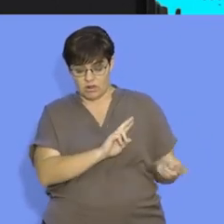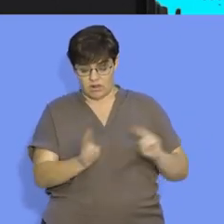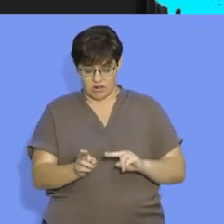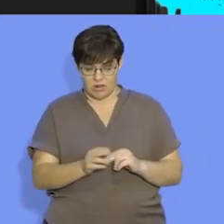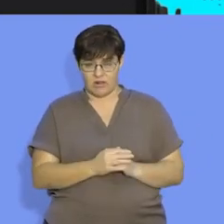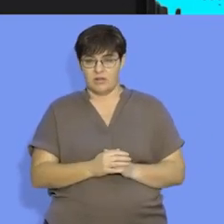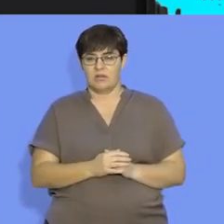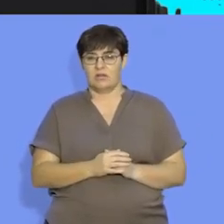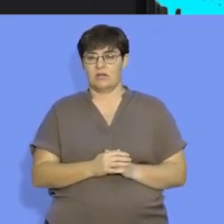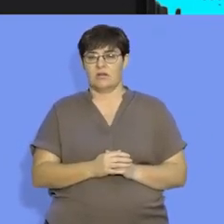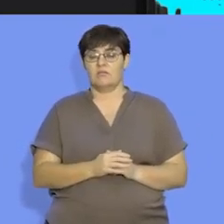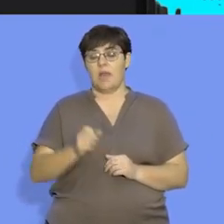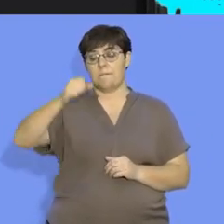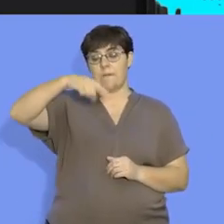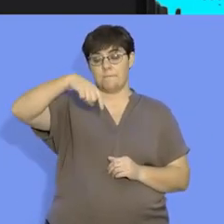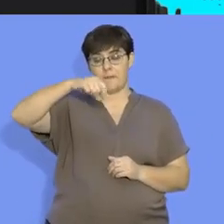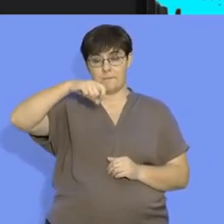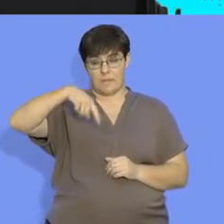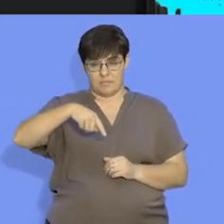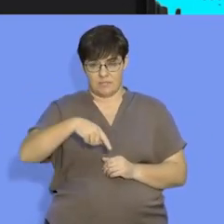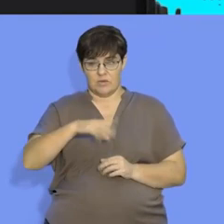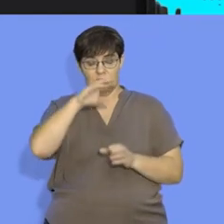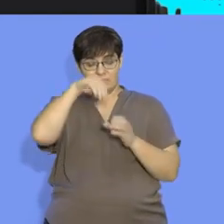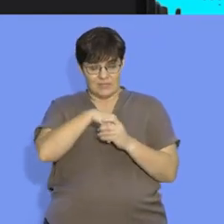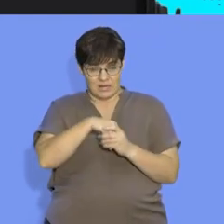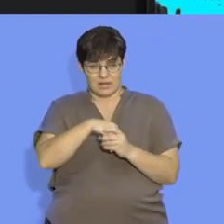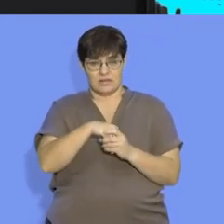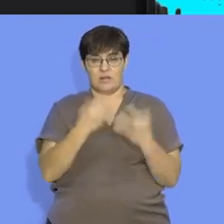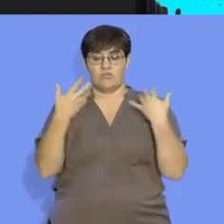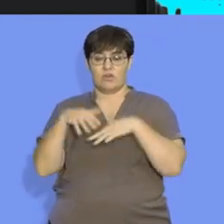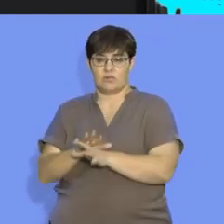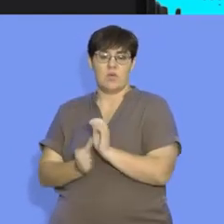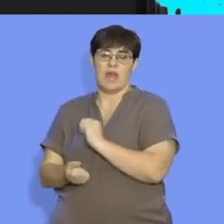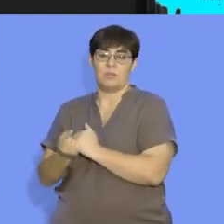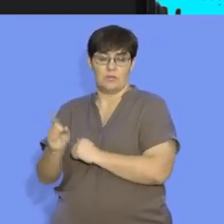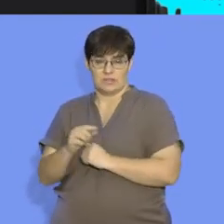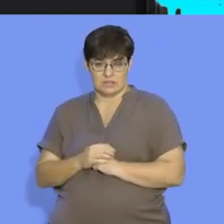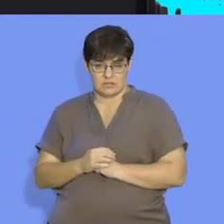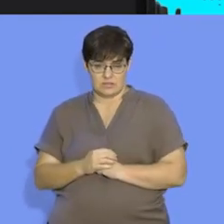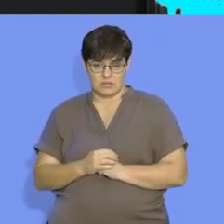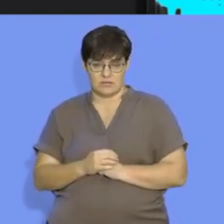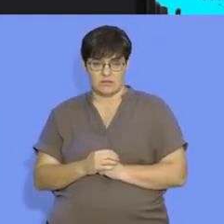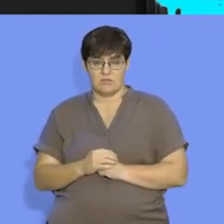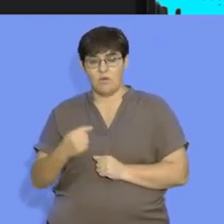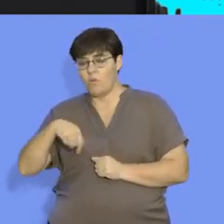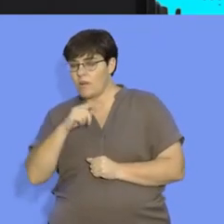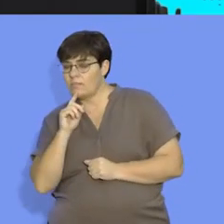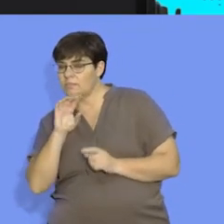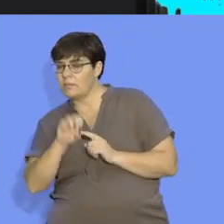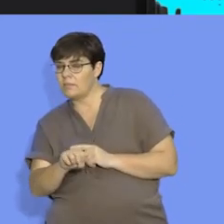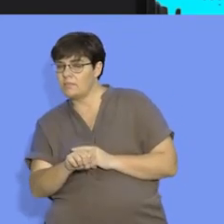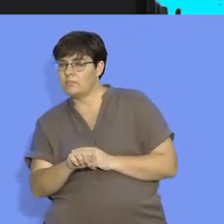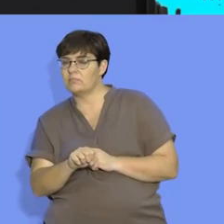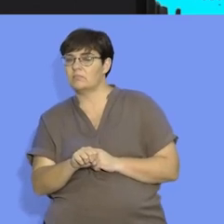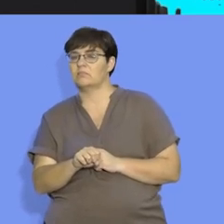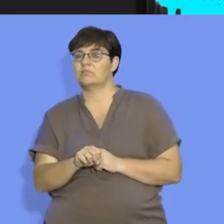and then we've added a bromothymol blue in that reaction, what happens is for us to get an